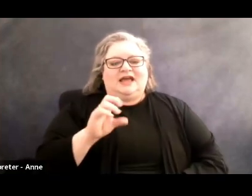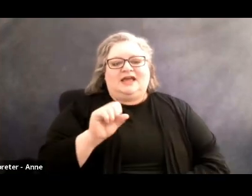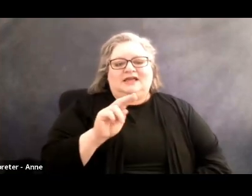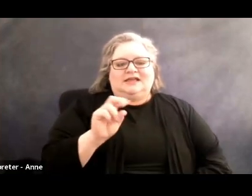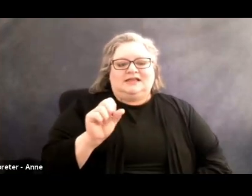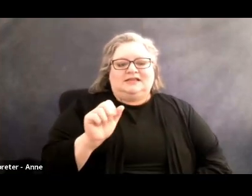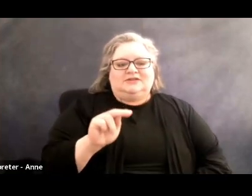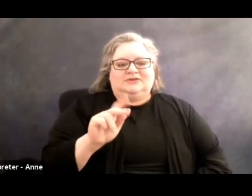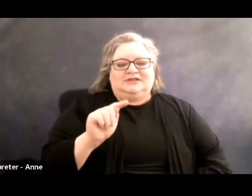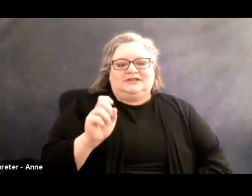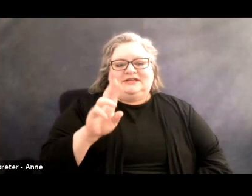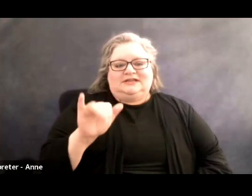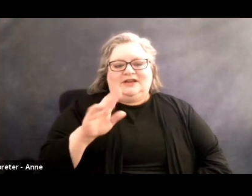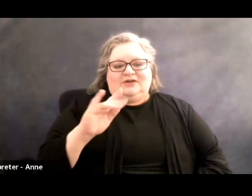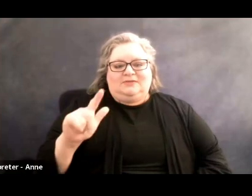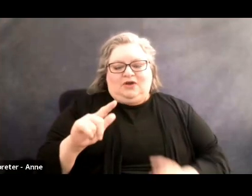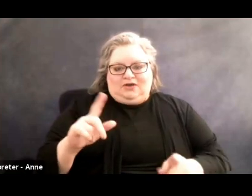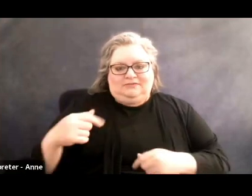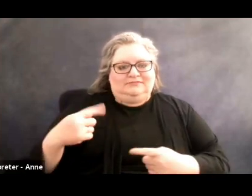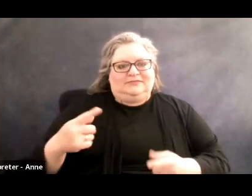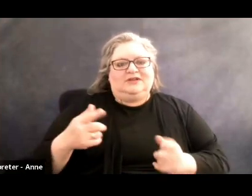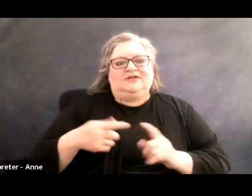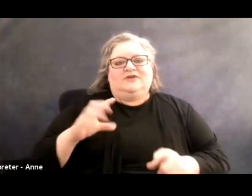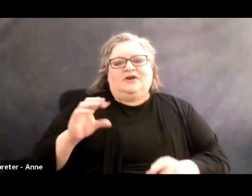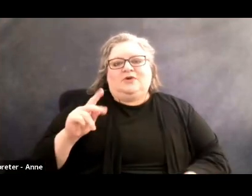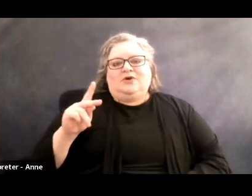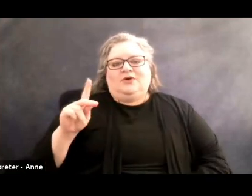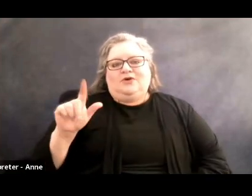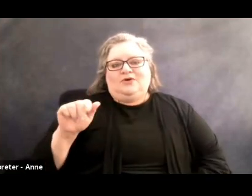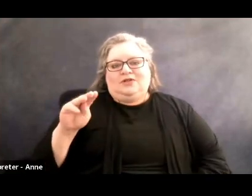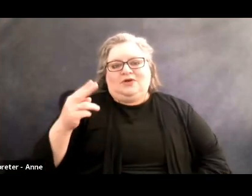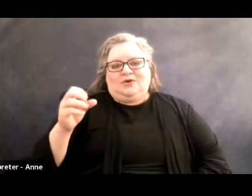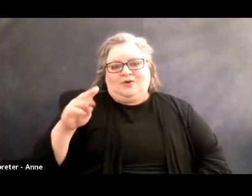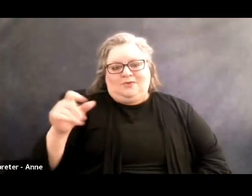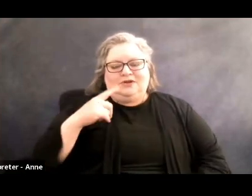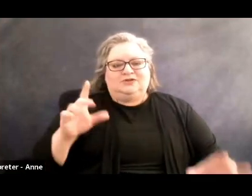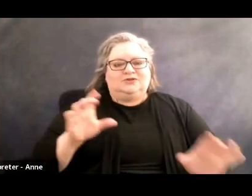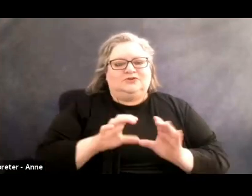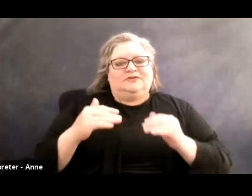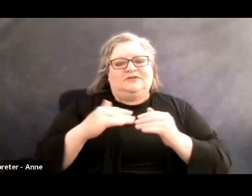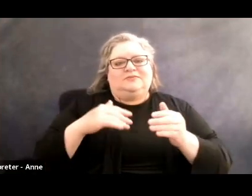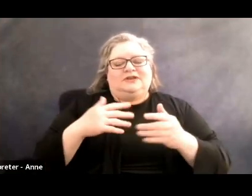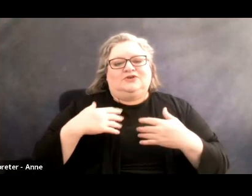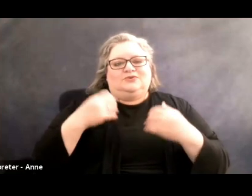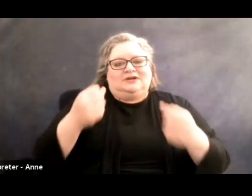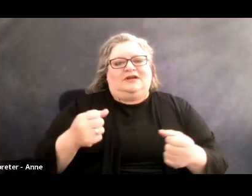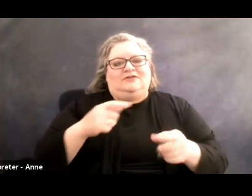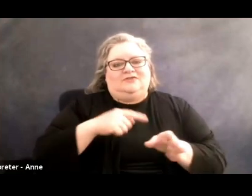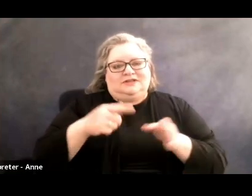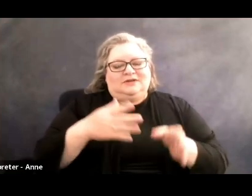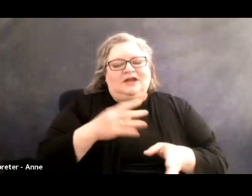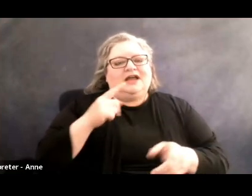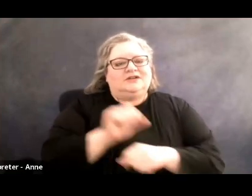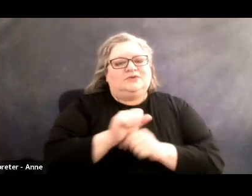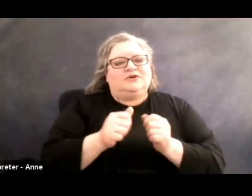us today. Susan's with us from the great state of Oklahoma. She is a certified peer recovery specialist, and she